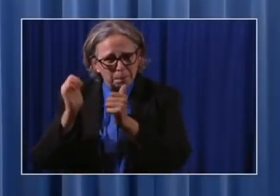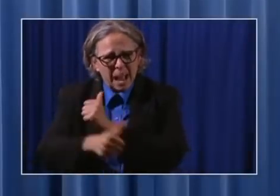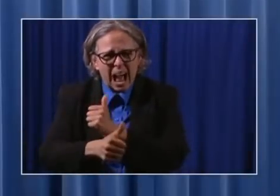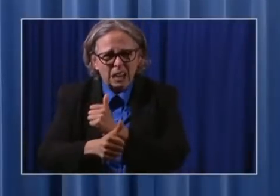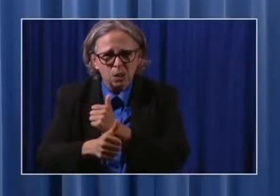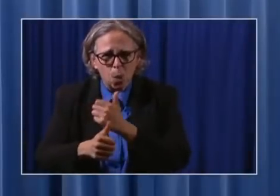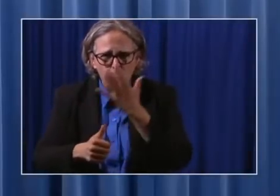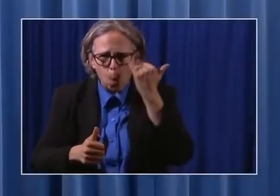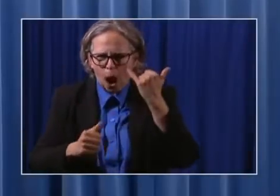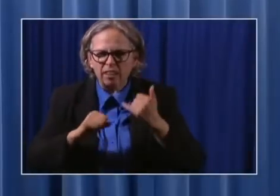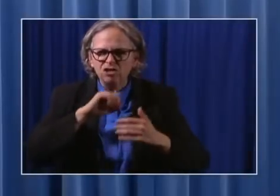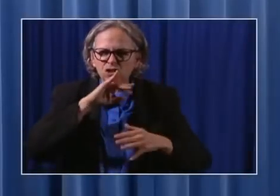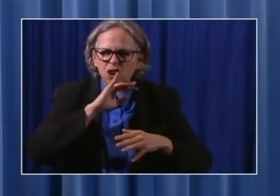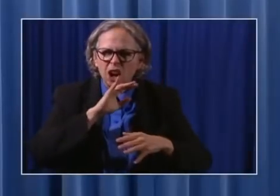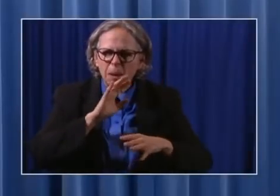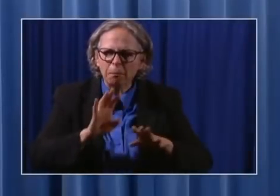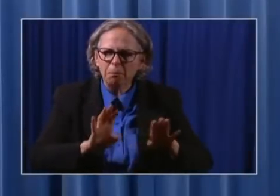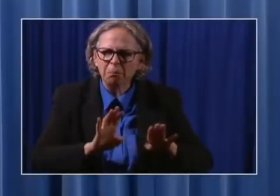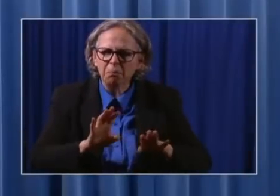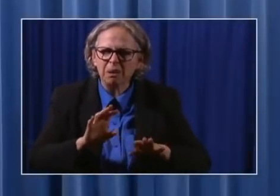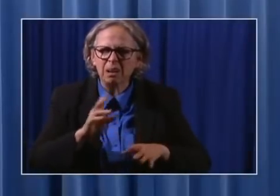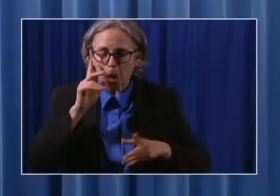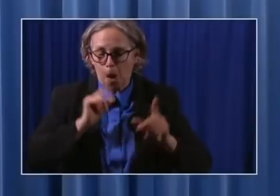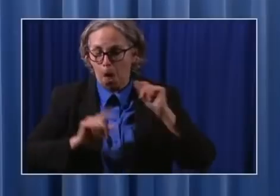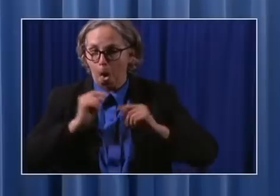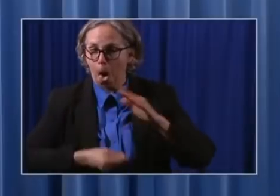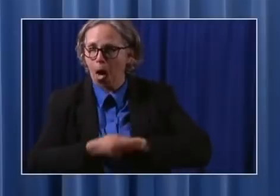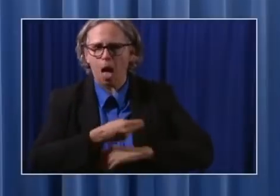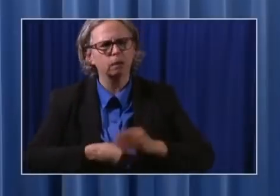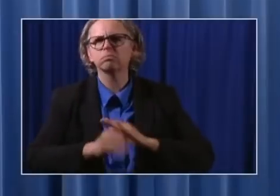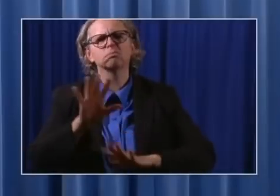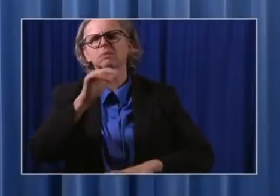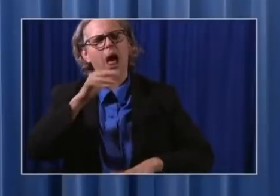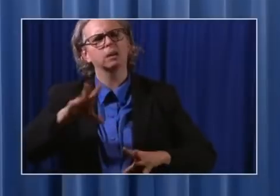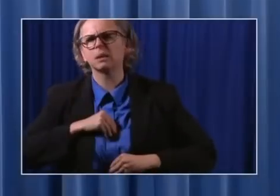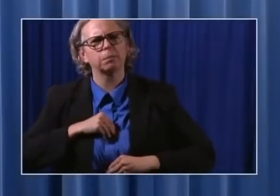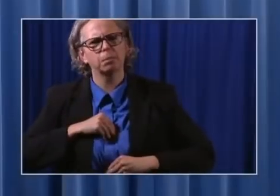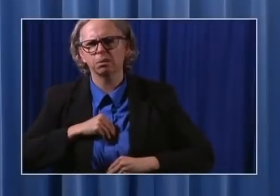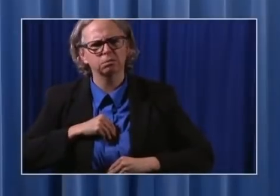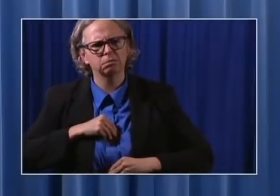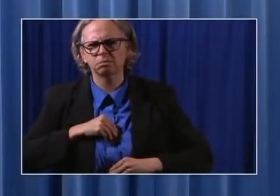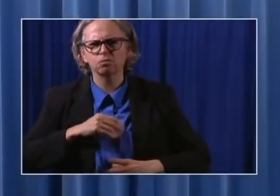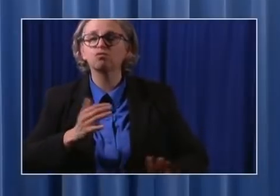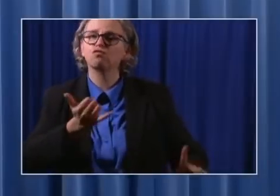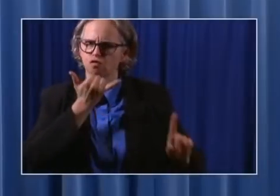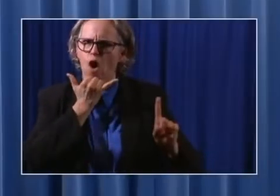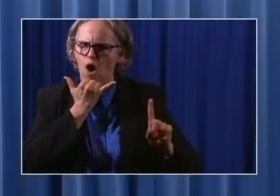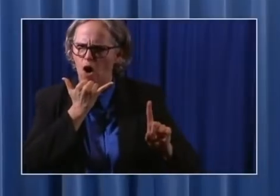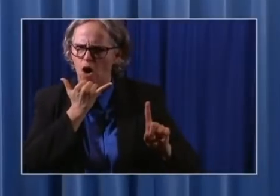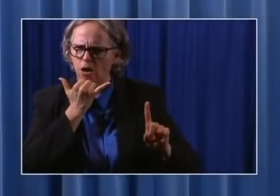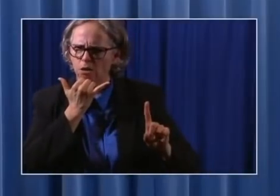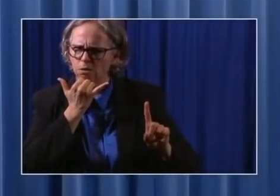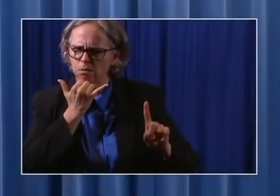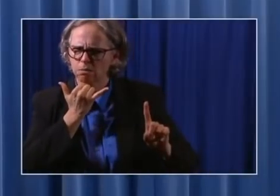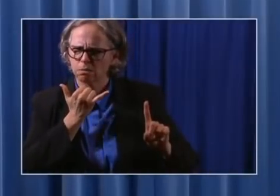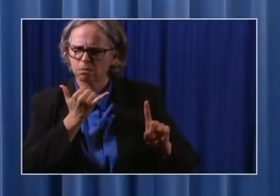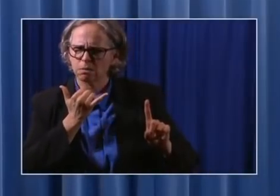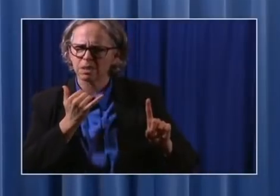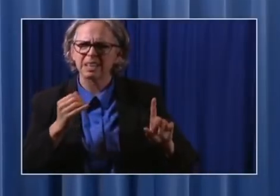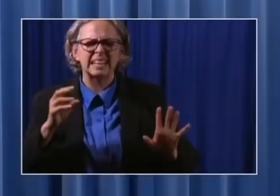of that type of activity, which was wrong, it's morally wrong. Let somebody else judge